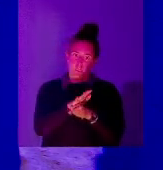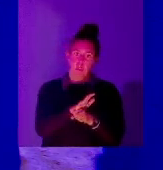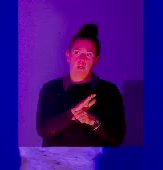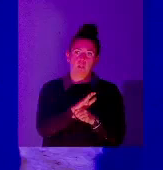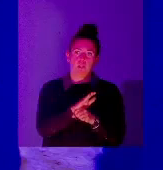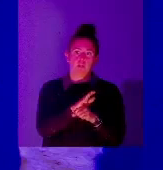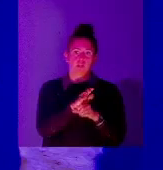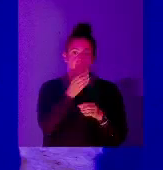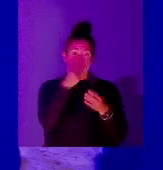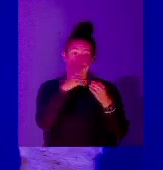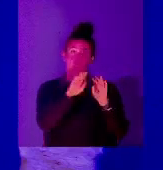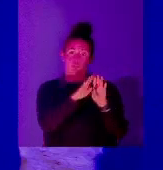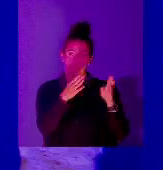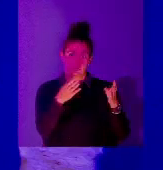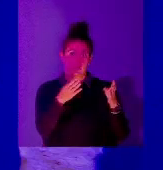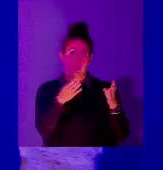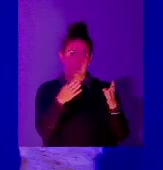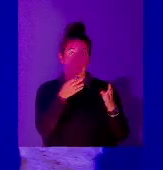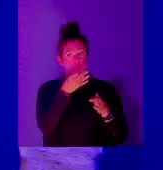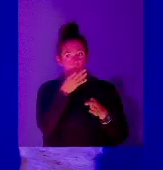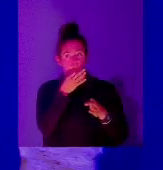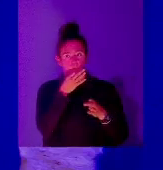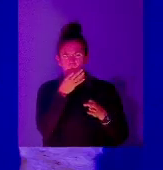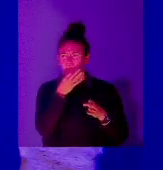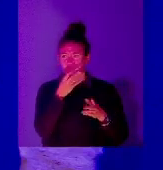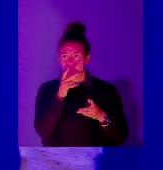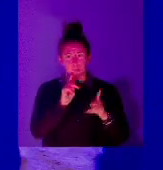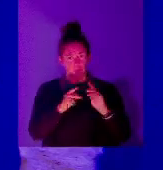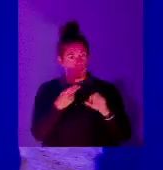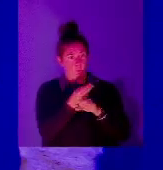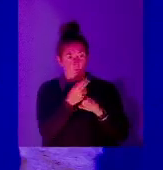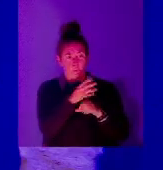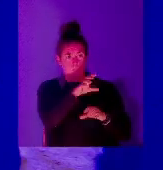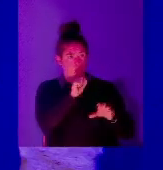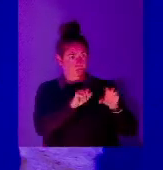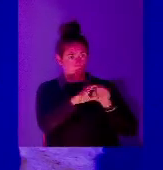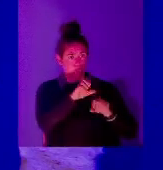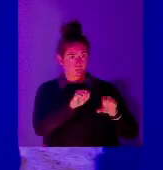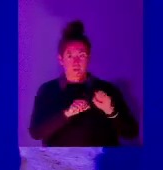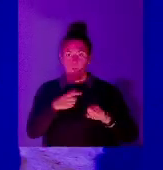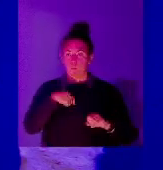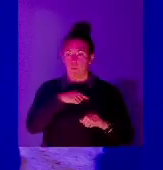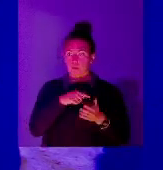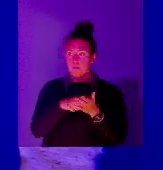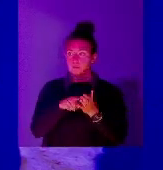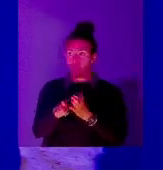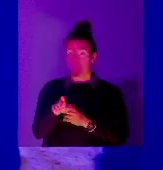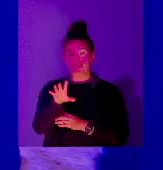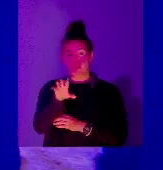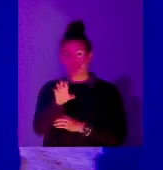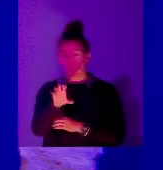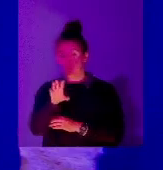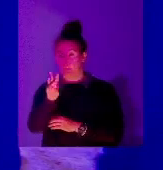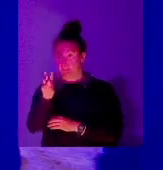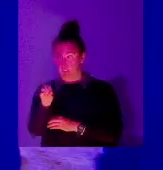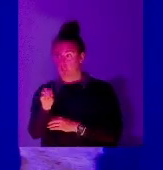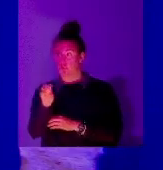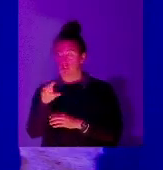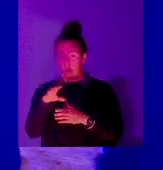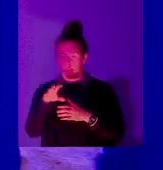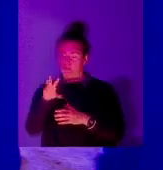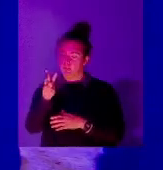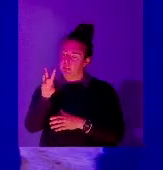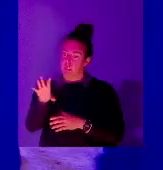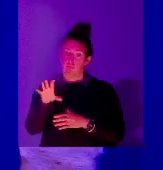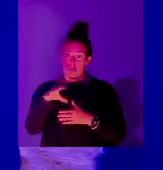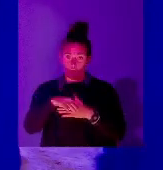We're spending between $500 and $600 a month on pantry food. So this is ministry